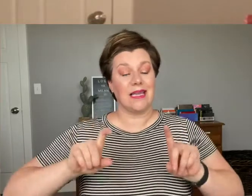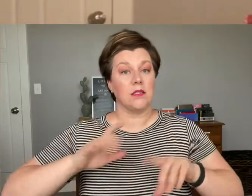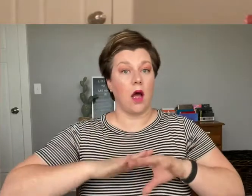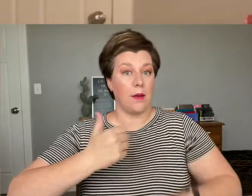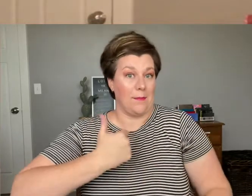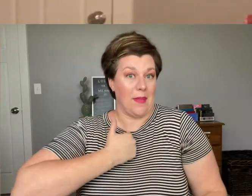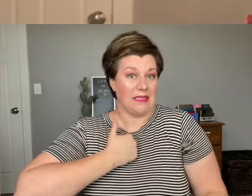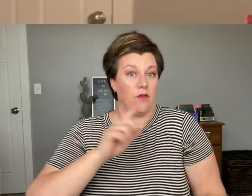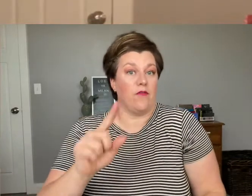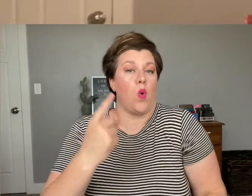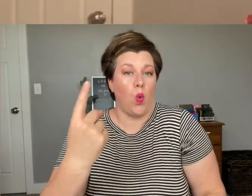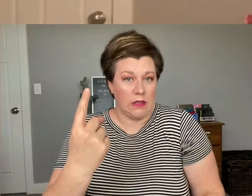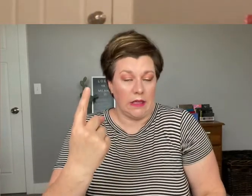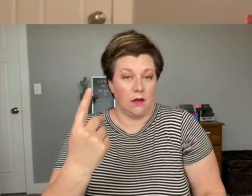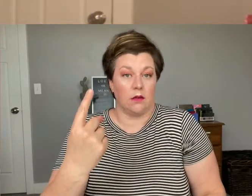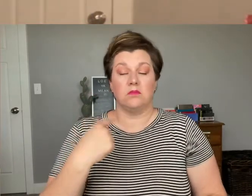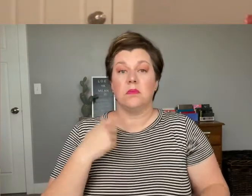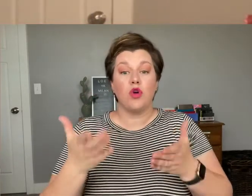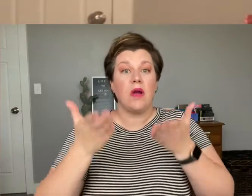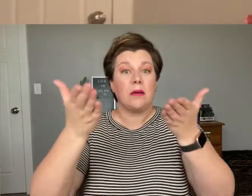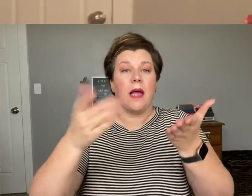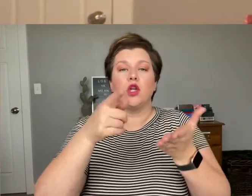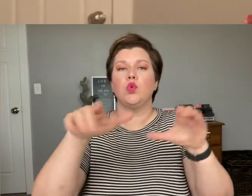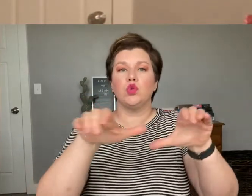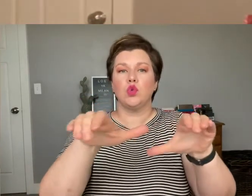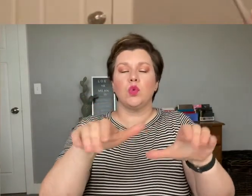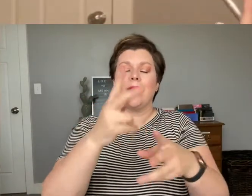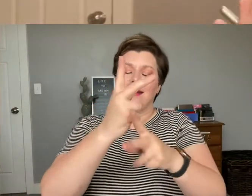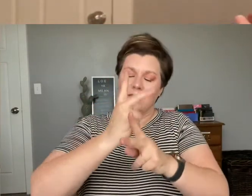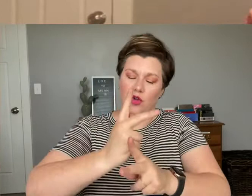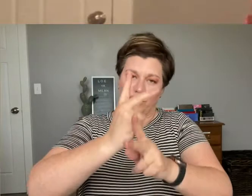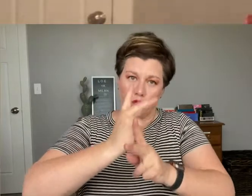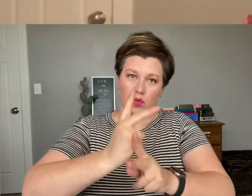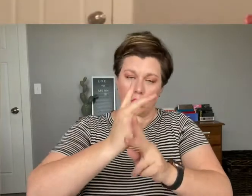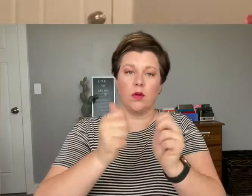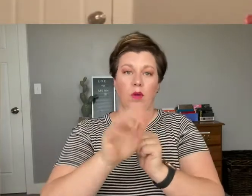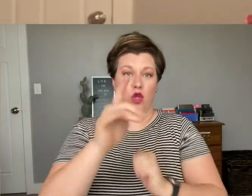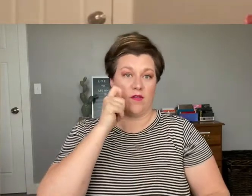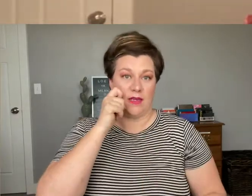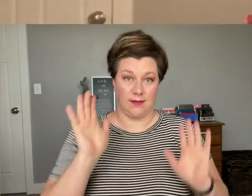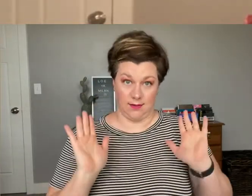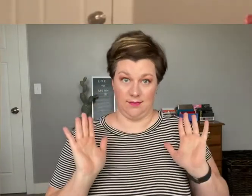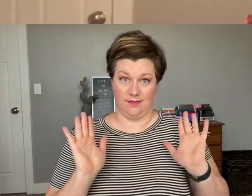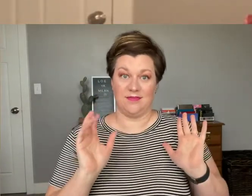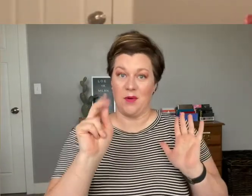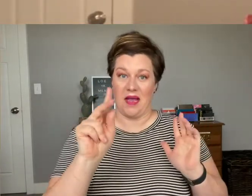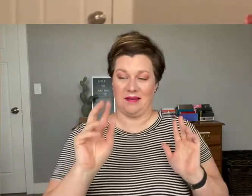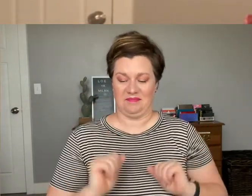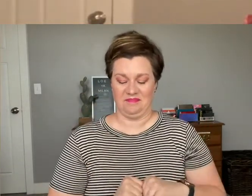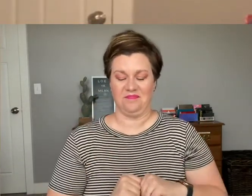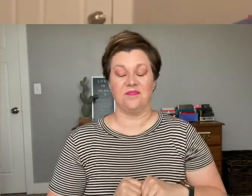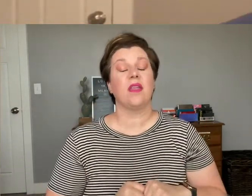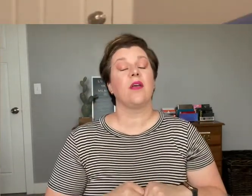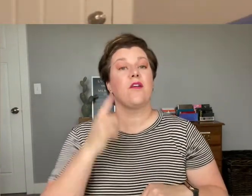skin. Everything that I say, I have tested on only myself, and you proceed with caution, with whatever you do with your